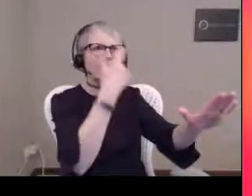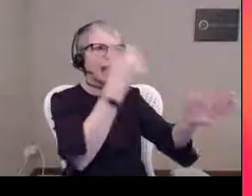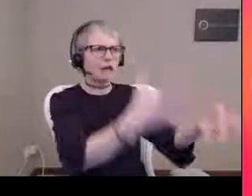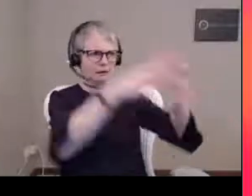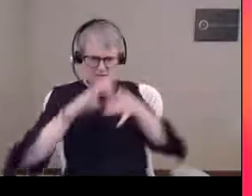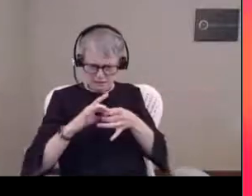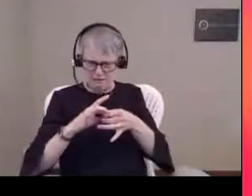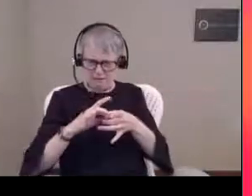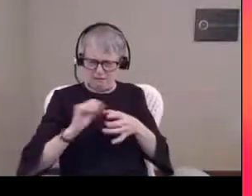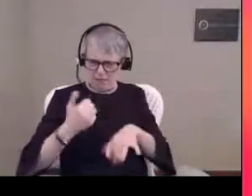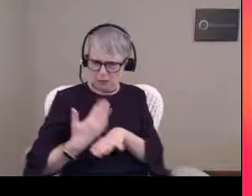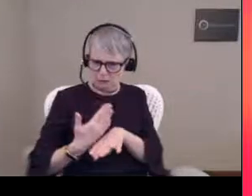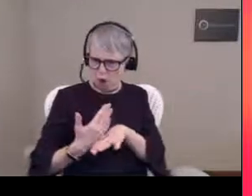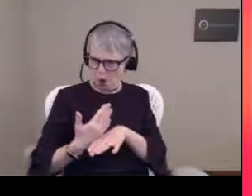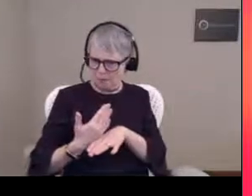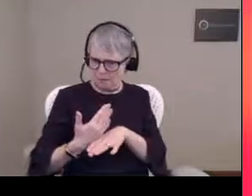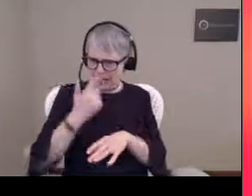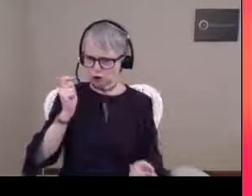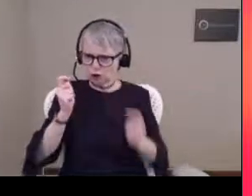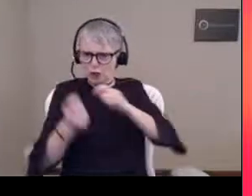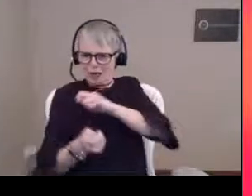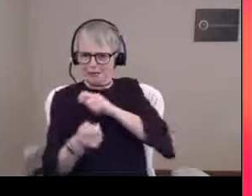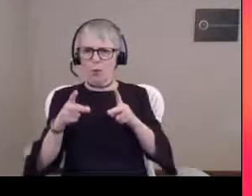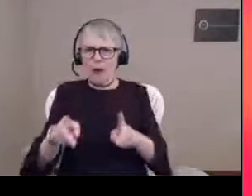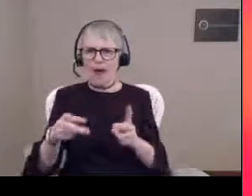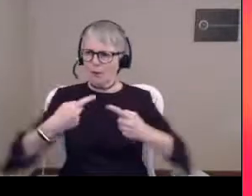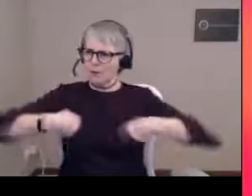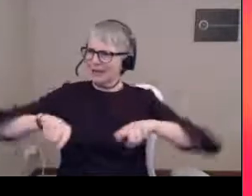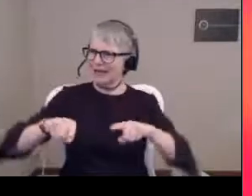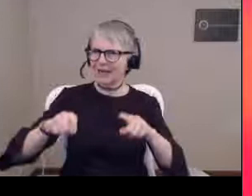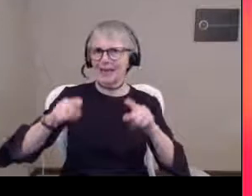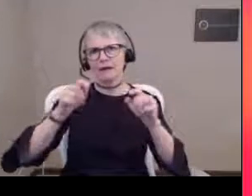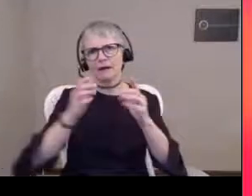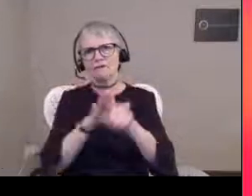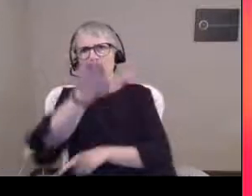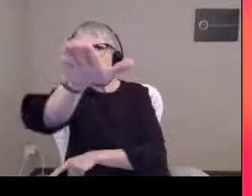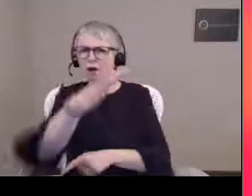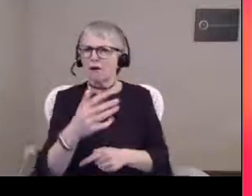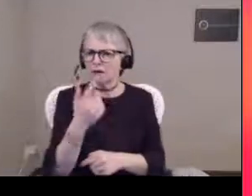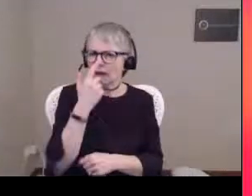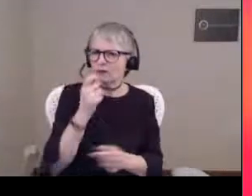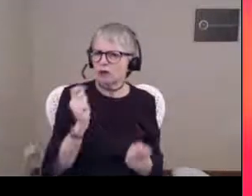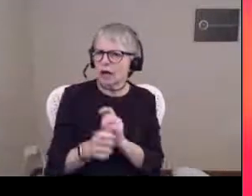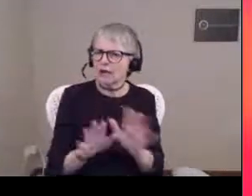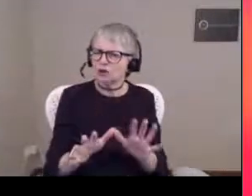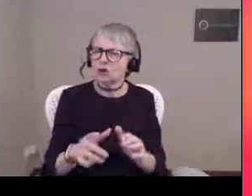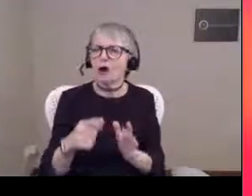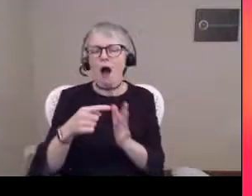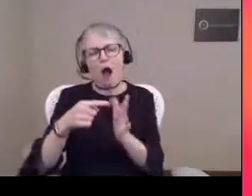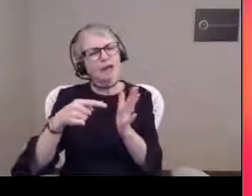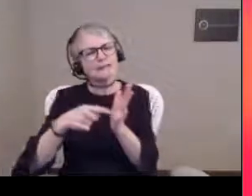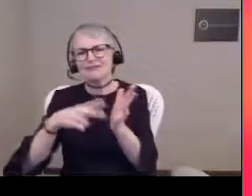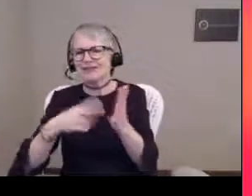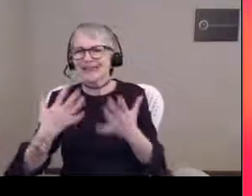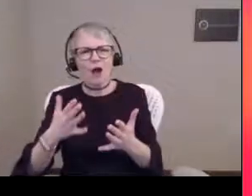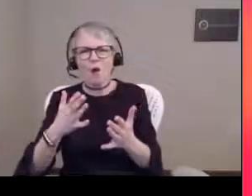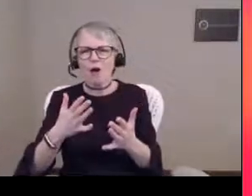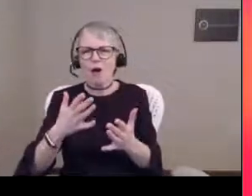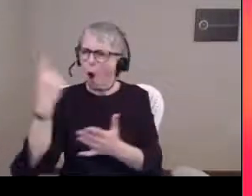business where we need to go as a company. The whole slogan of ITV now is more than TV, which